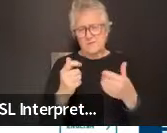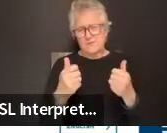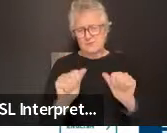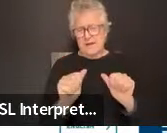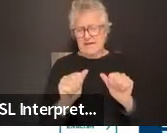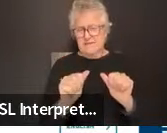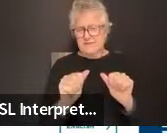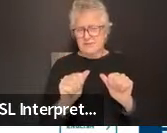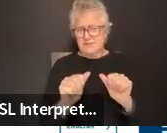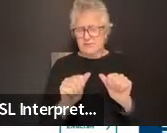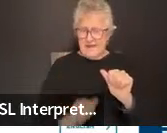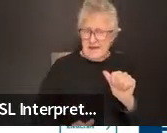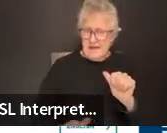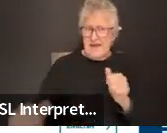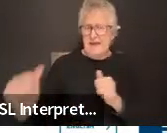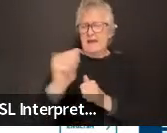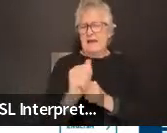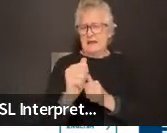about